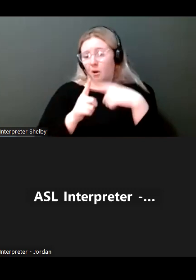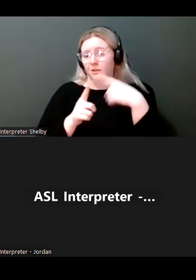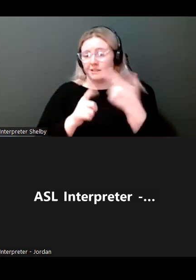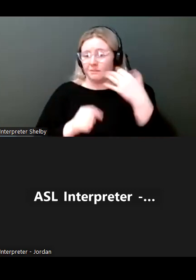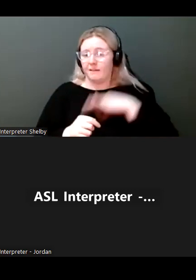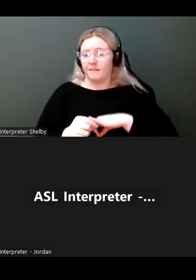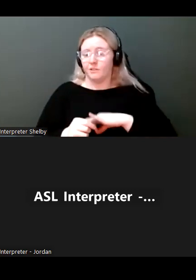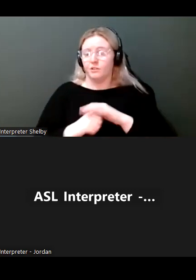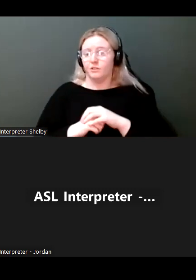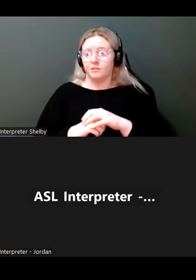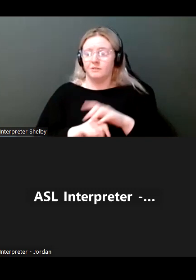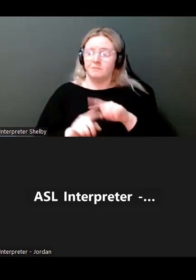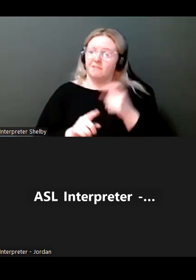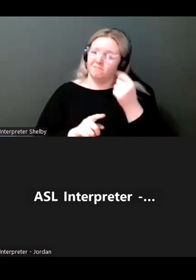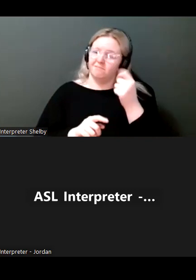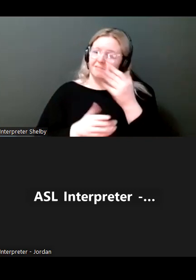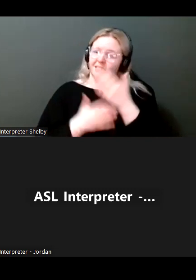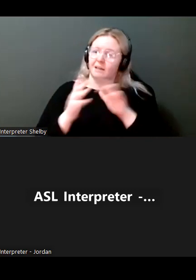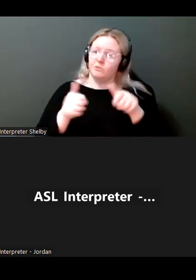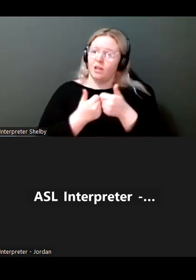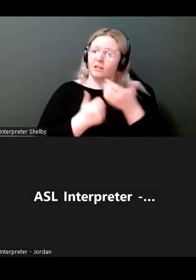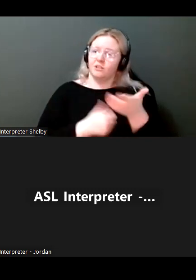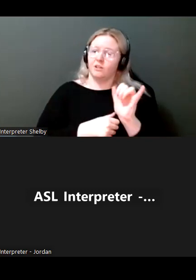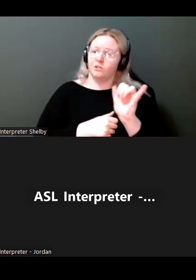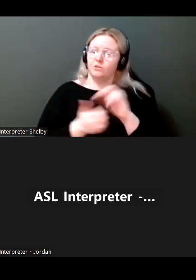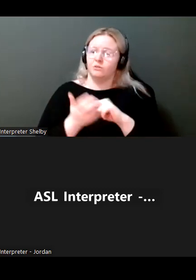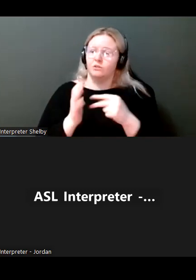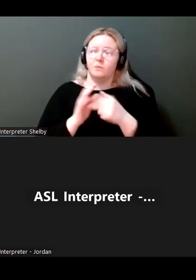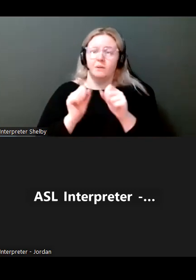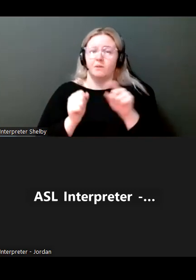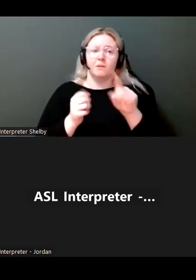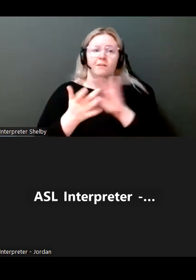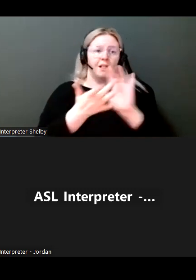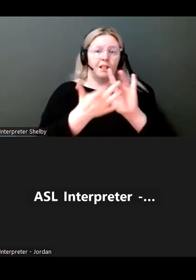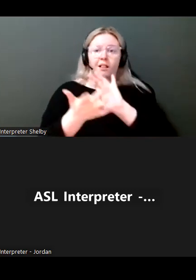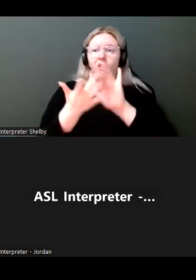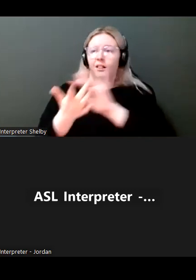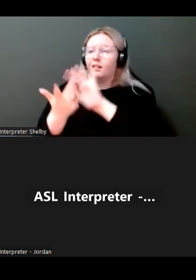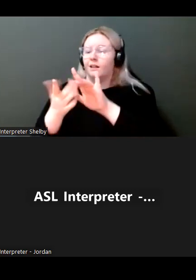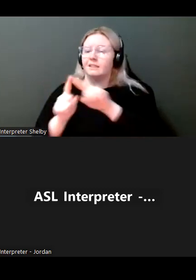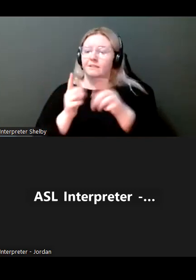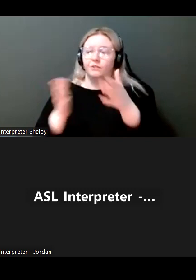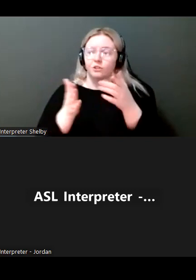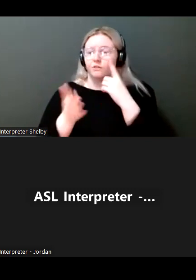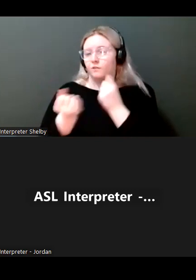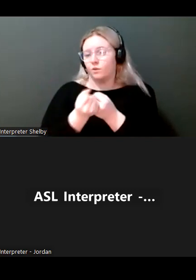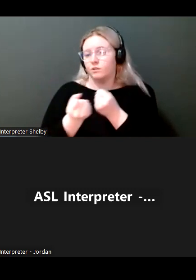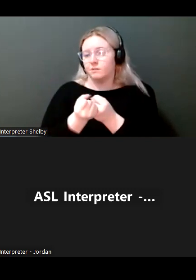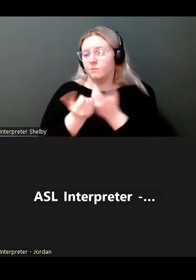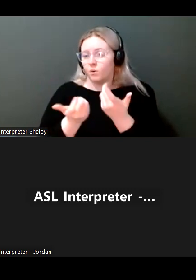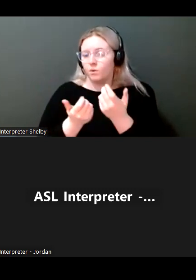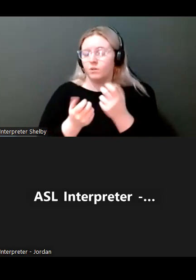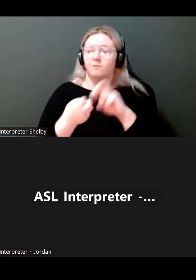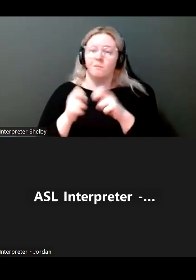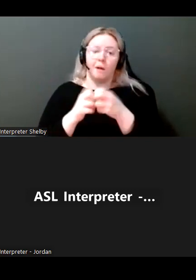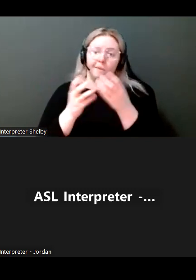also can come with some challenges, right? So it might require some reaching out to different services, trying to problem